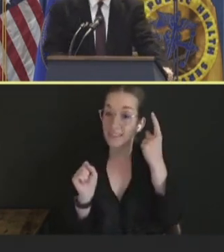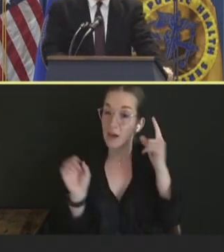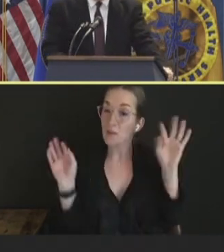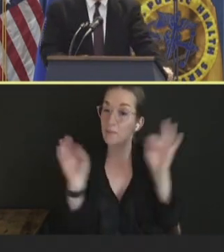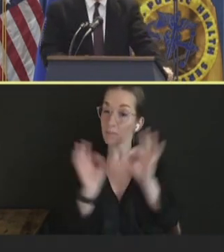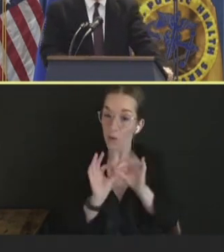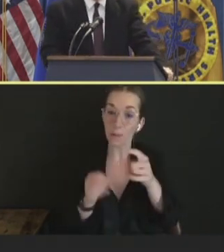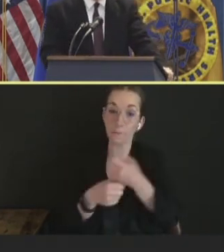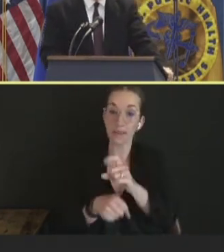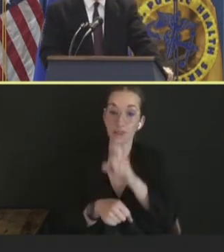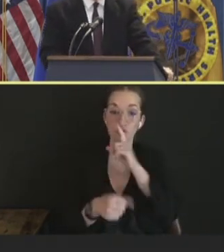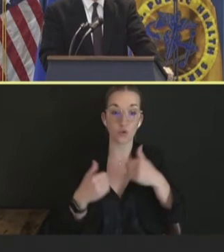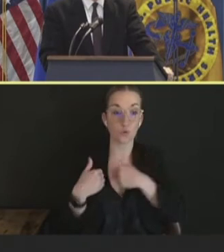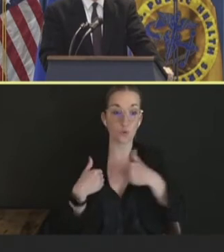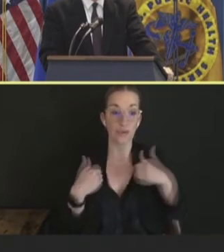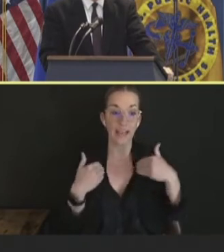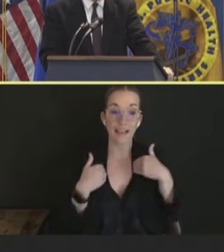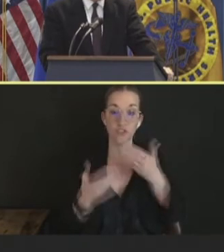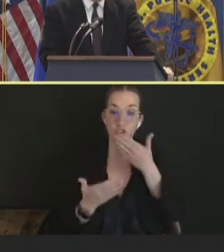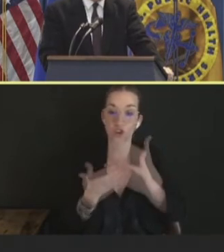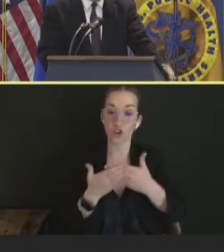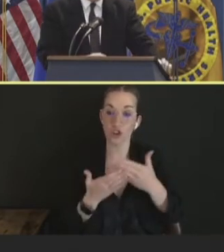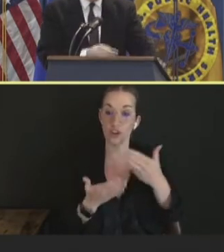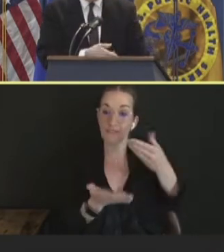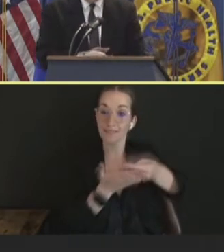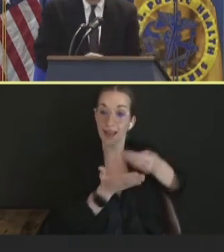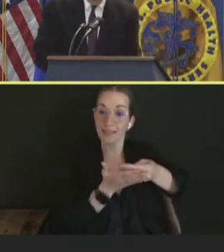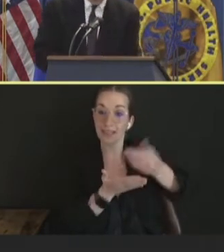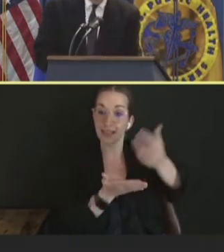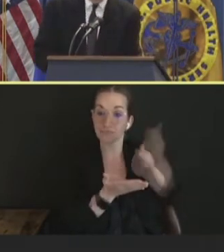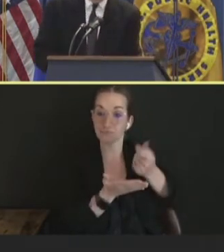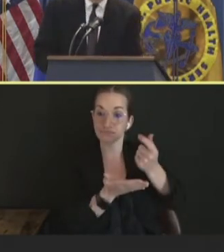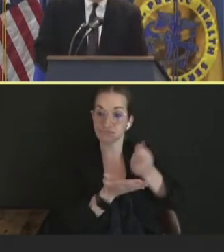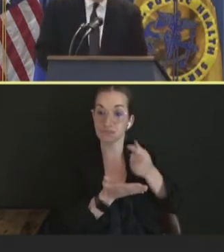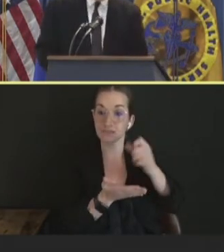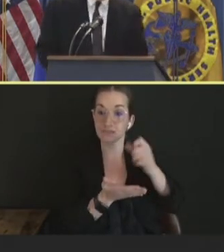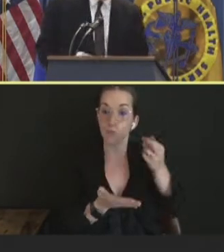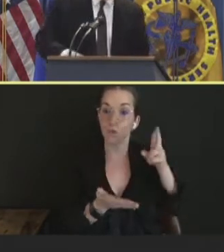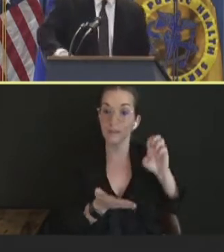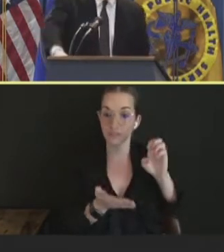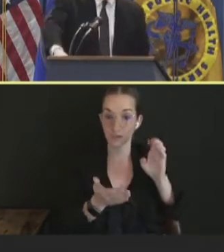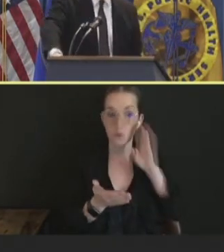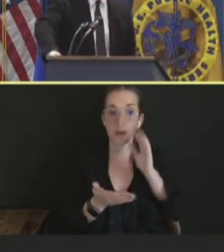will enable us to make greater progress in this area.